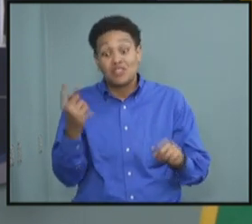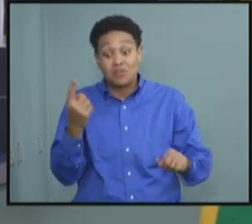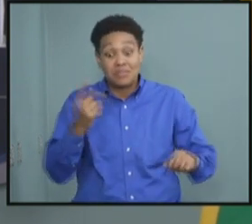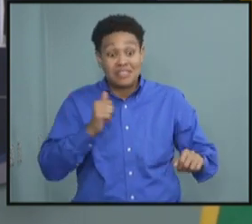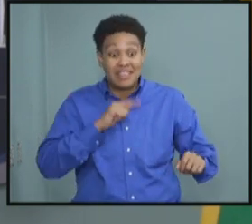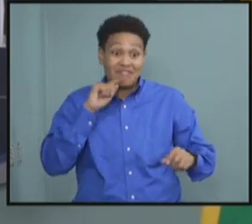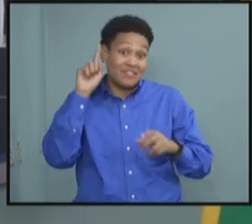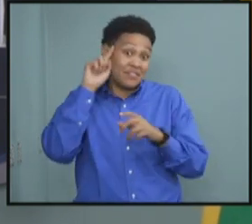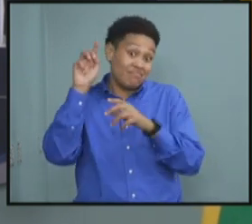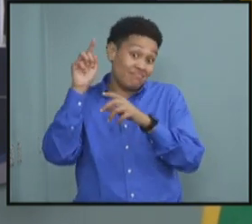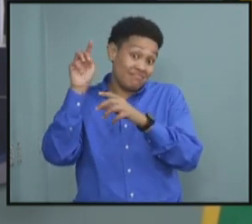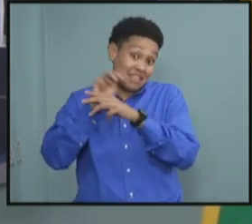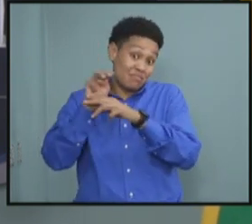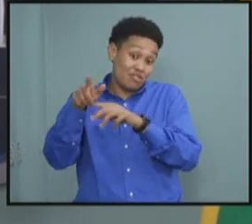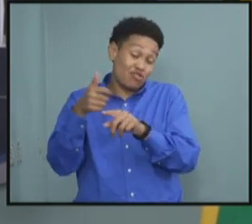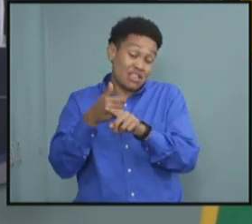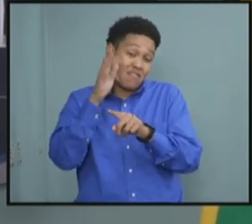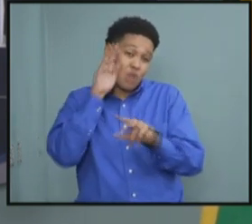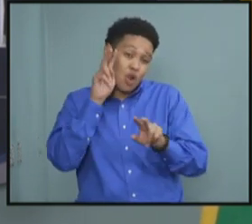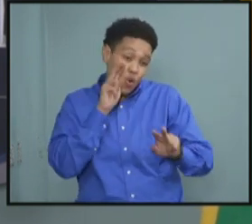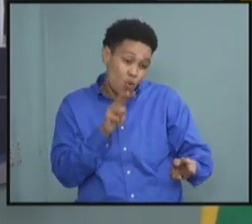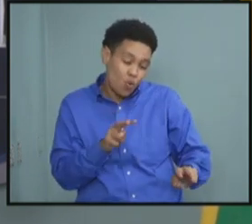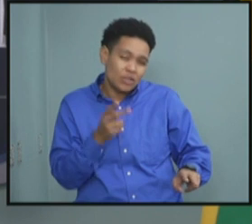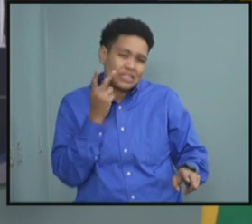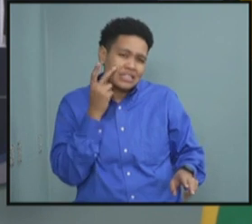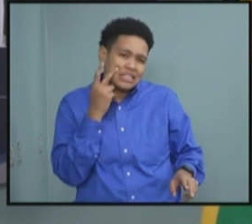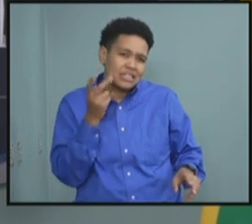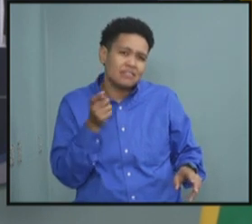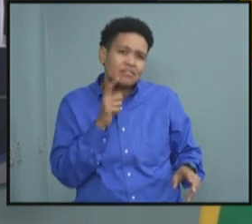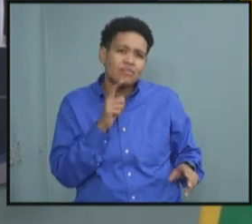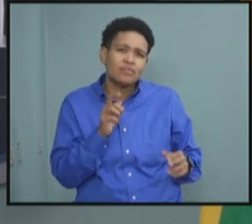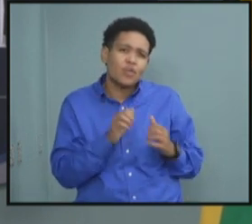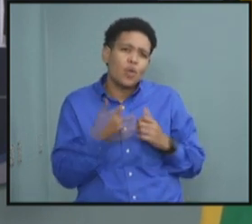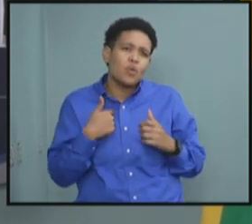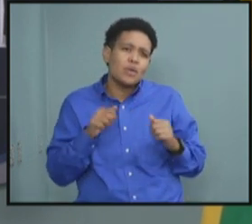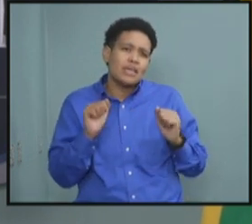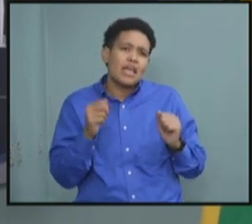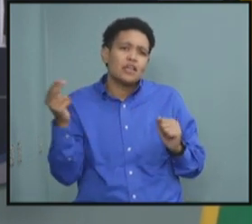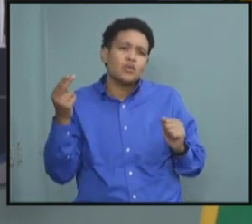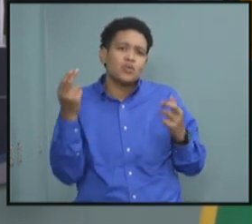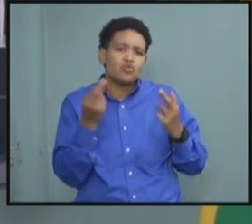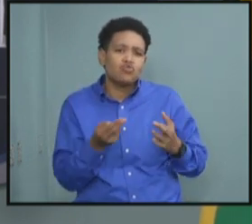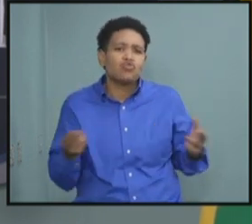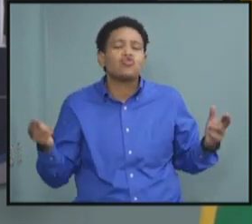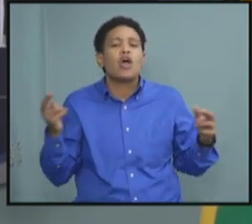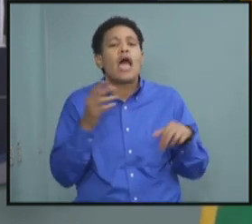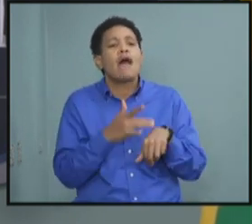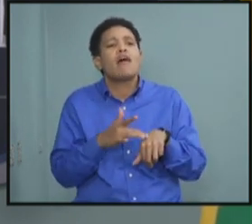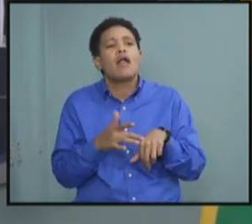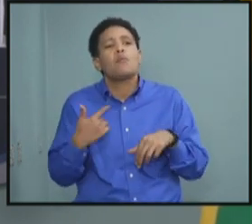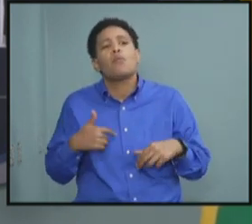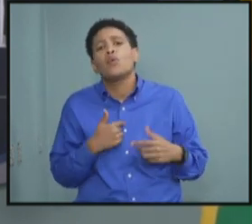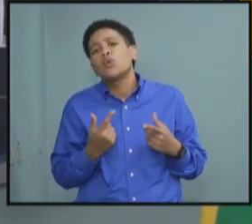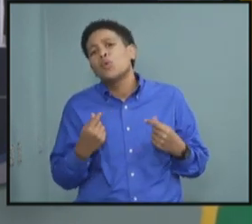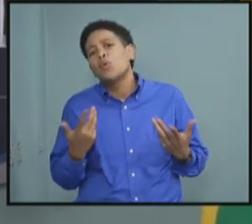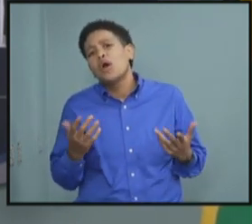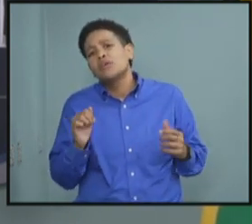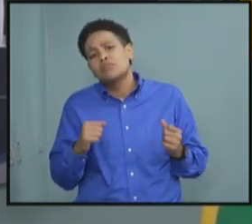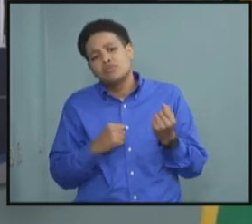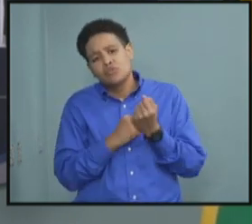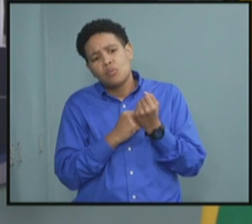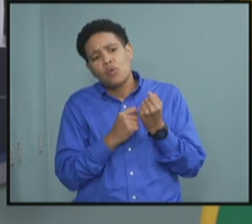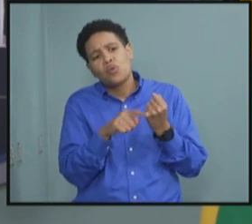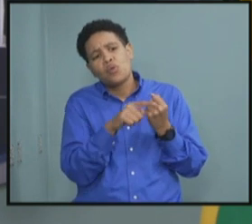that the ministry will be looking at, to see the extent to which we can use the resources available to us to assist